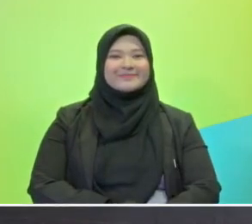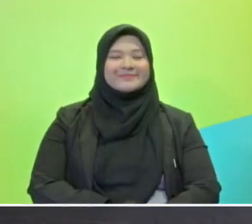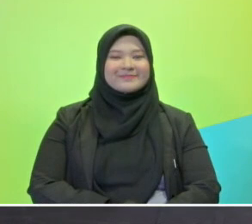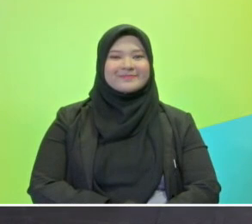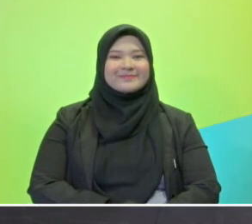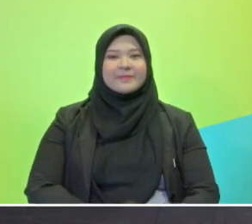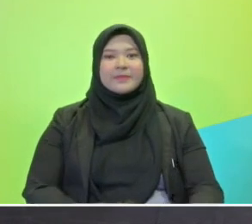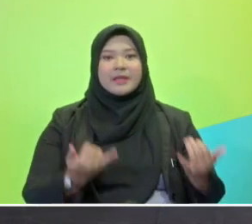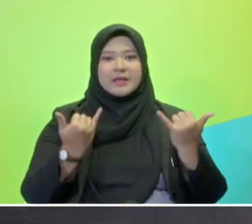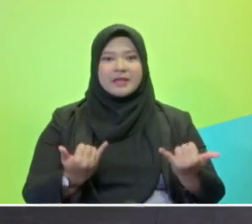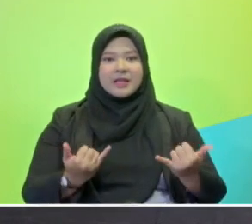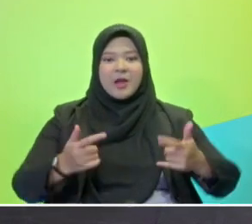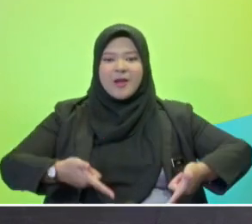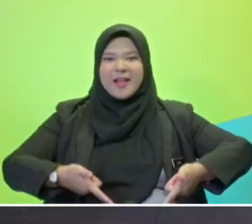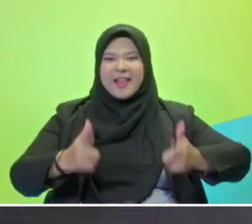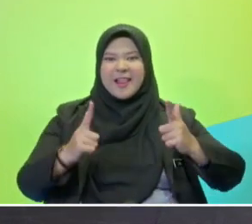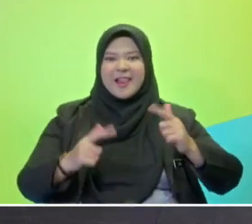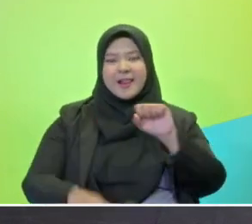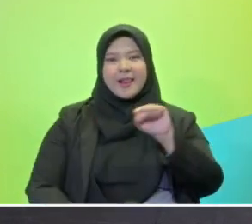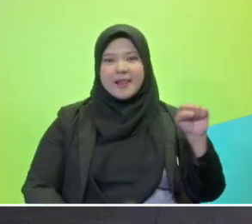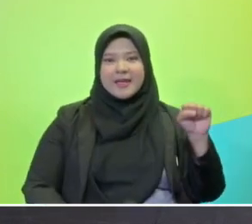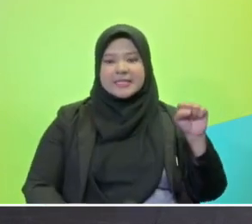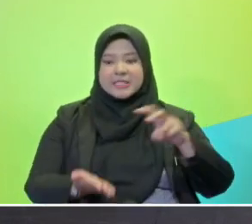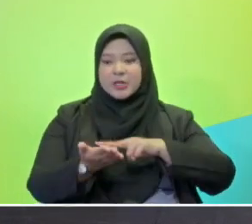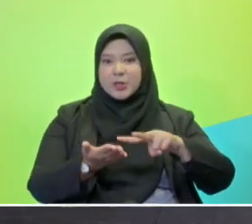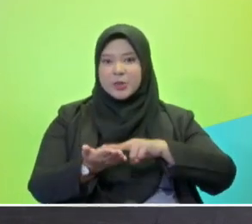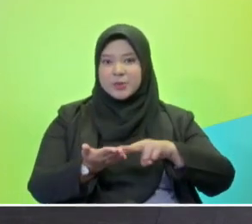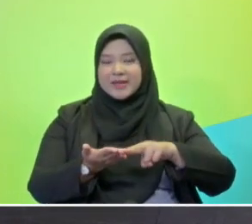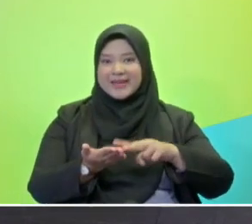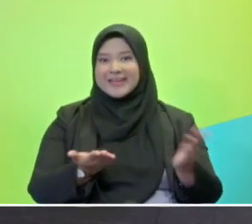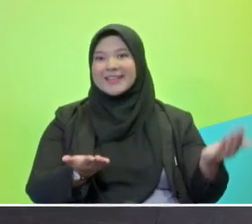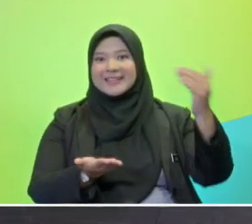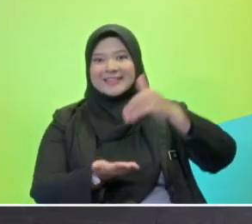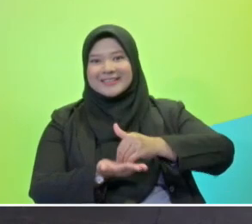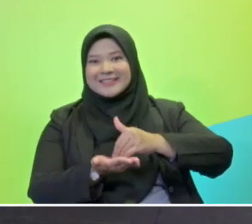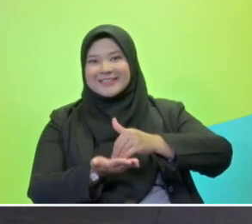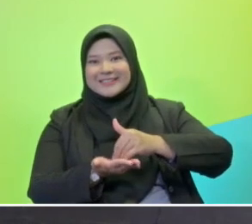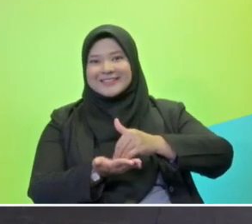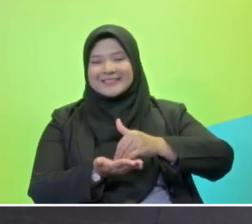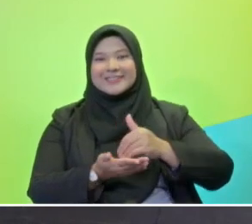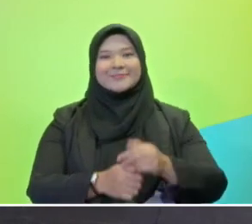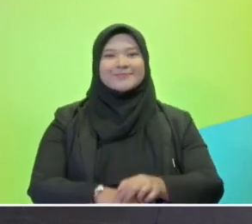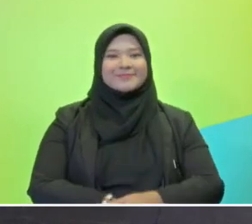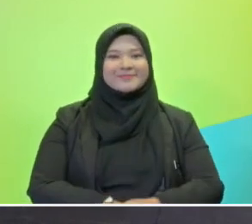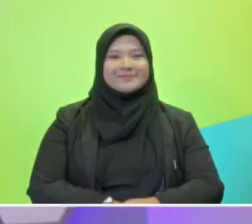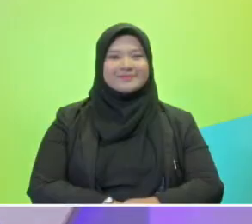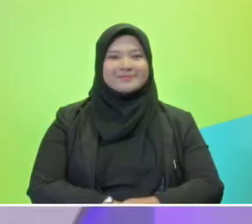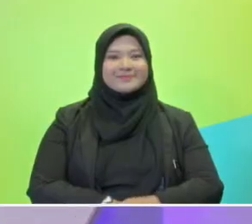again. Yes, let's do the chant together. Let's go. Okay, are you guys ready? You can do it at home,